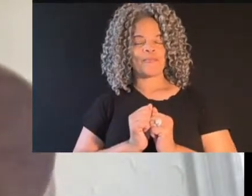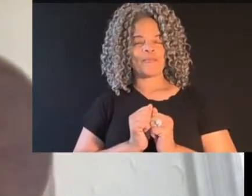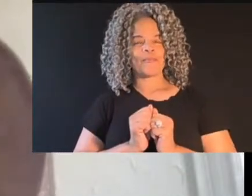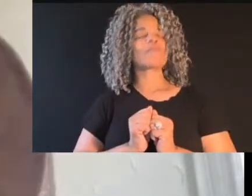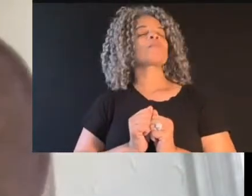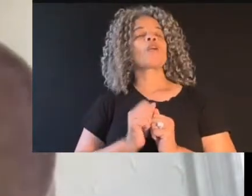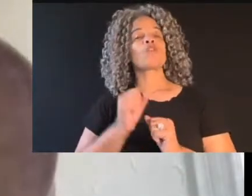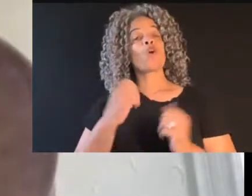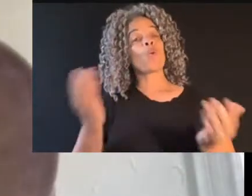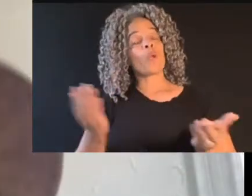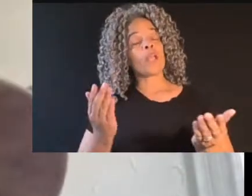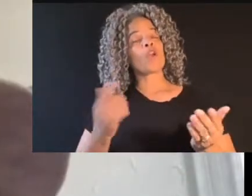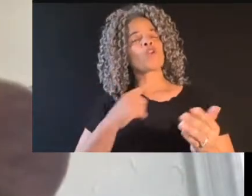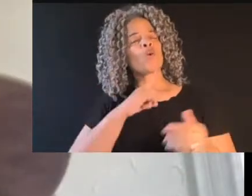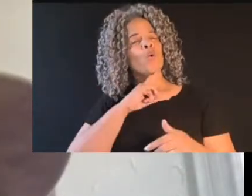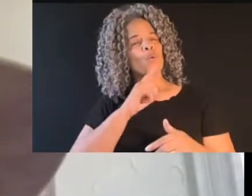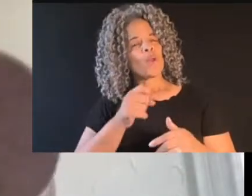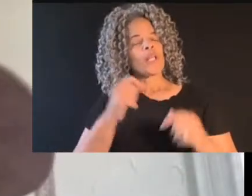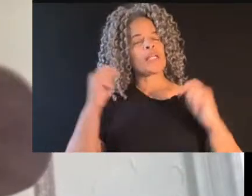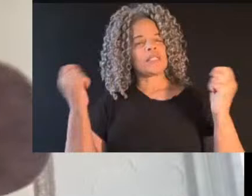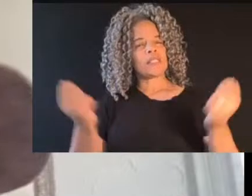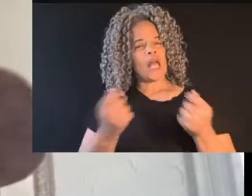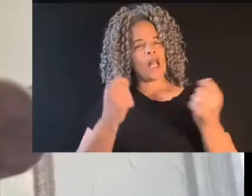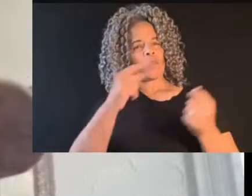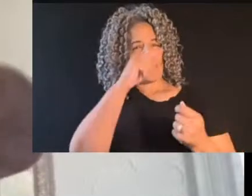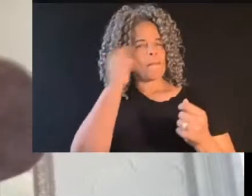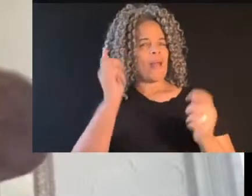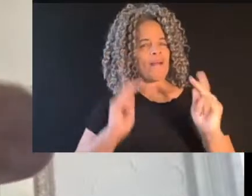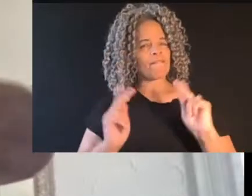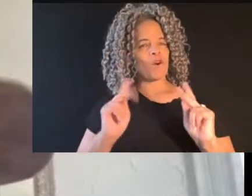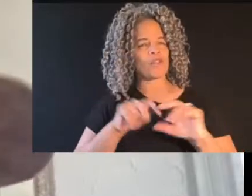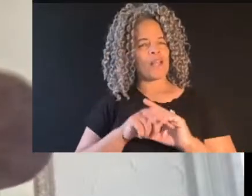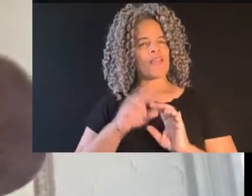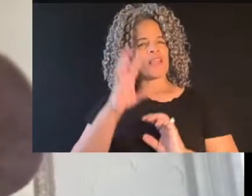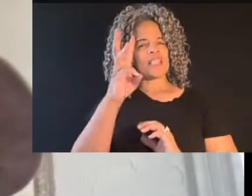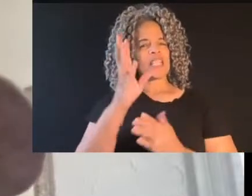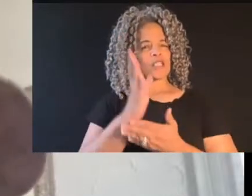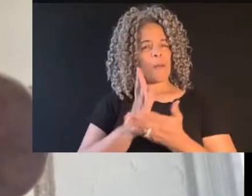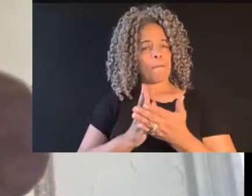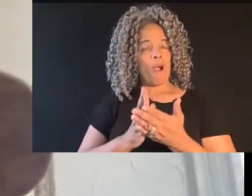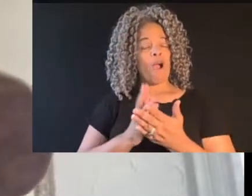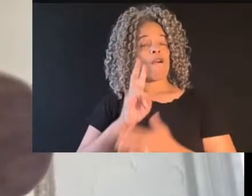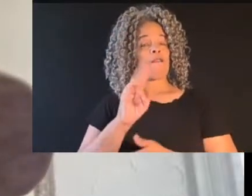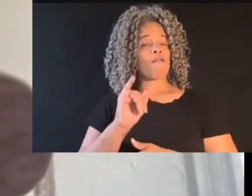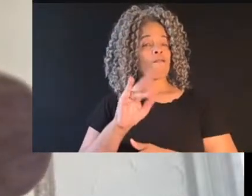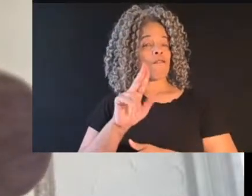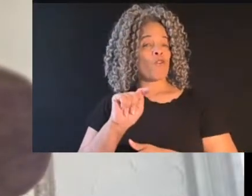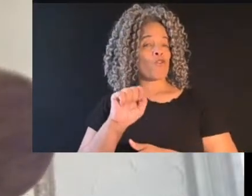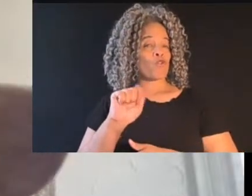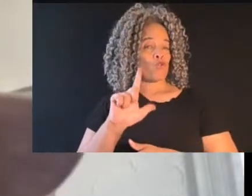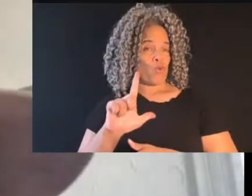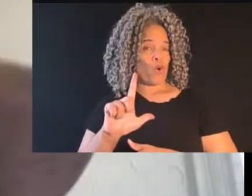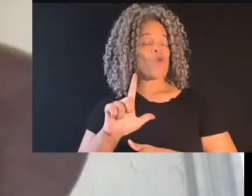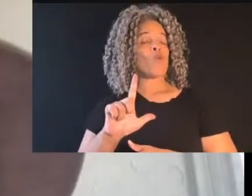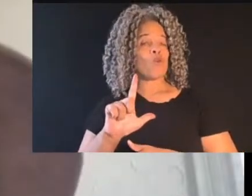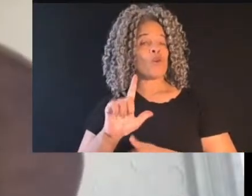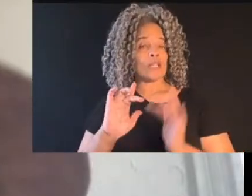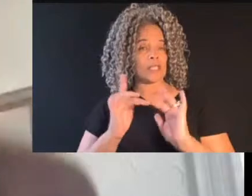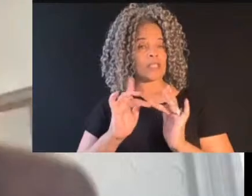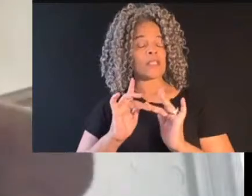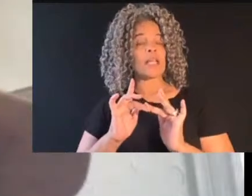So we're here to really celebrate Black folks in this 6-part virtual series. And today we